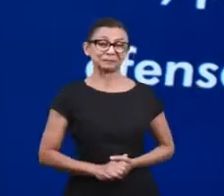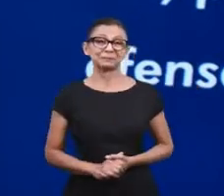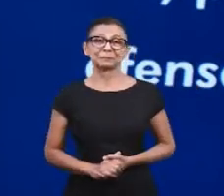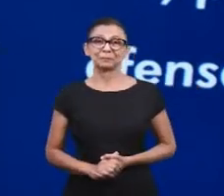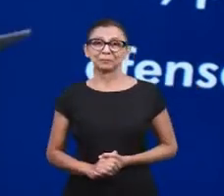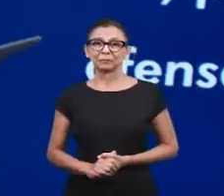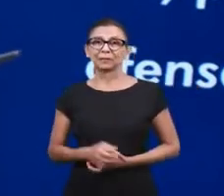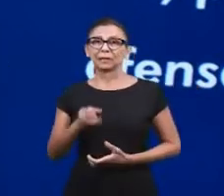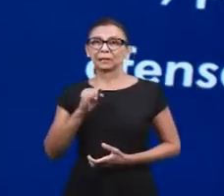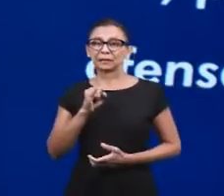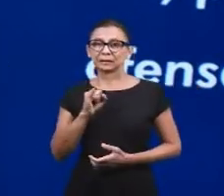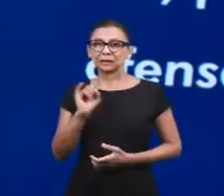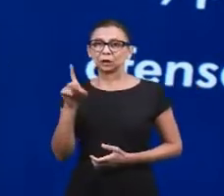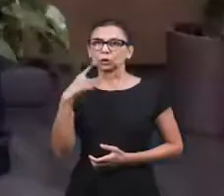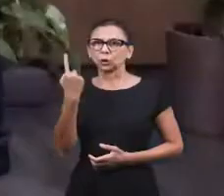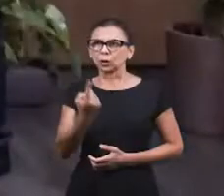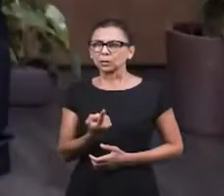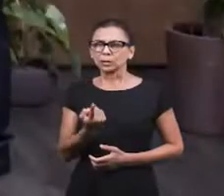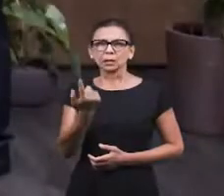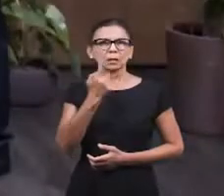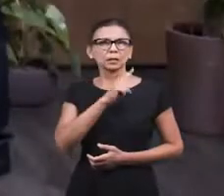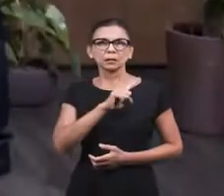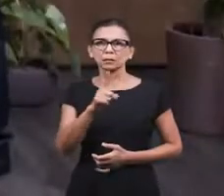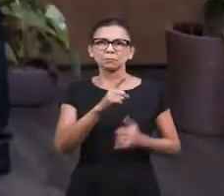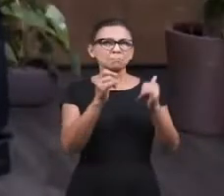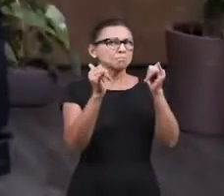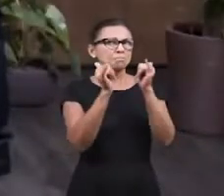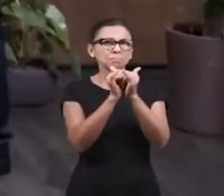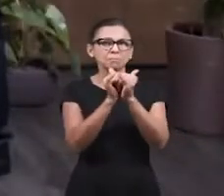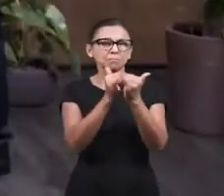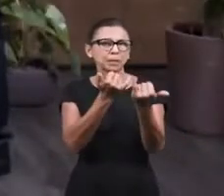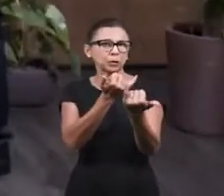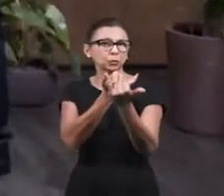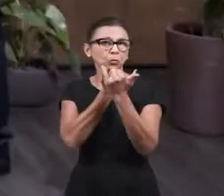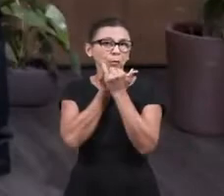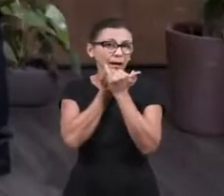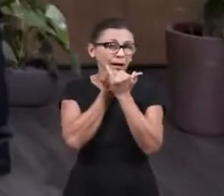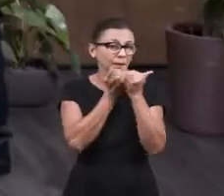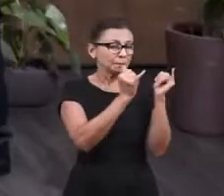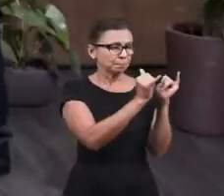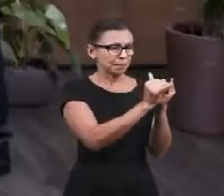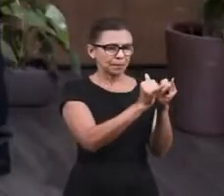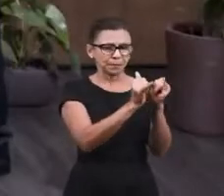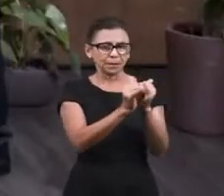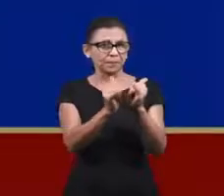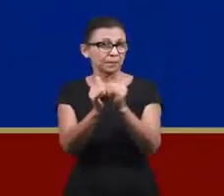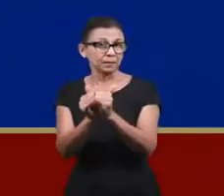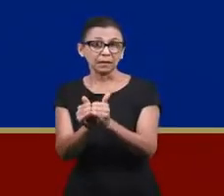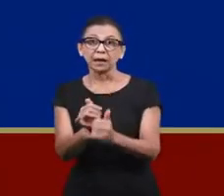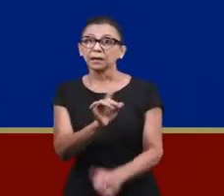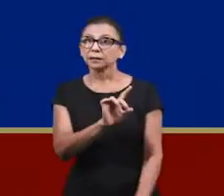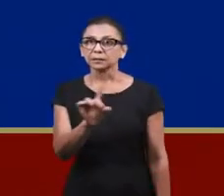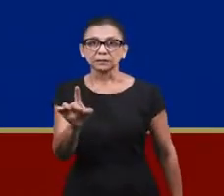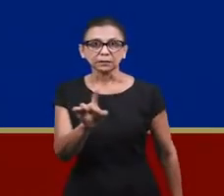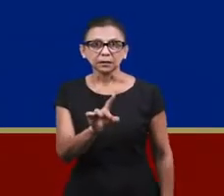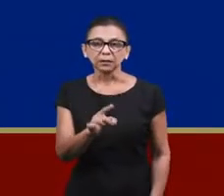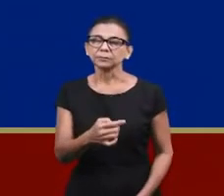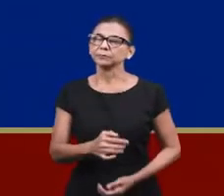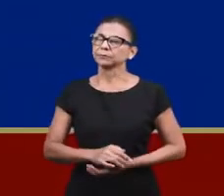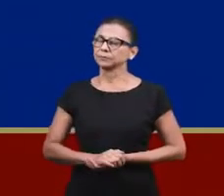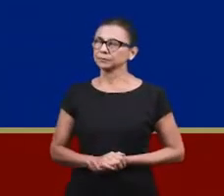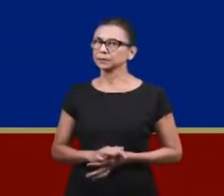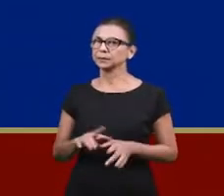God the Father will not forgive us, which is what here in the Word Jesus said, if you do not forgive men